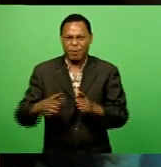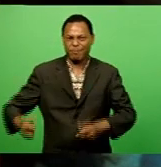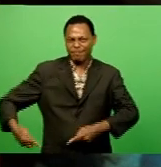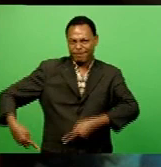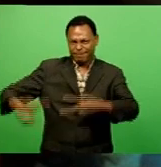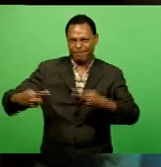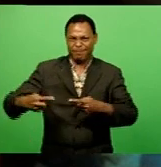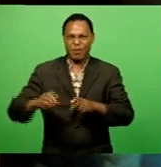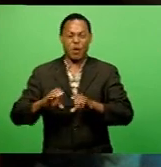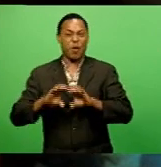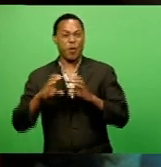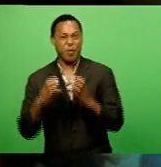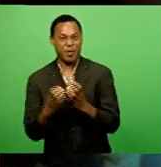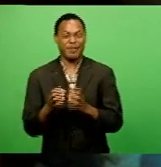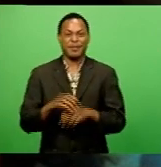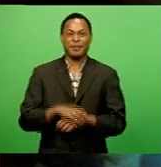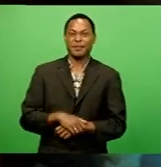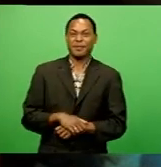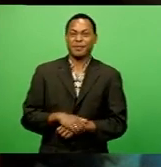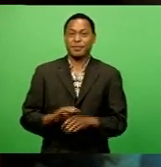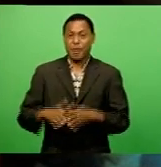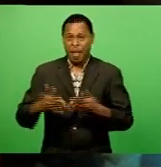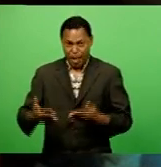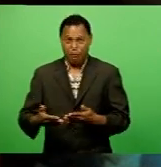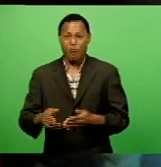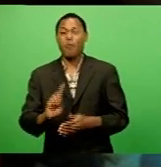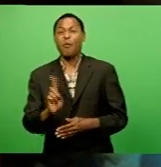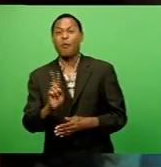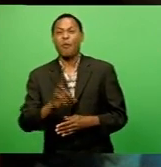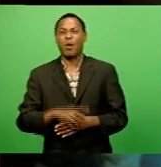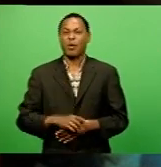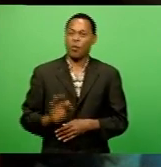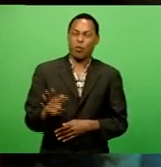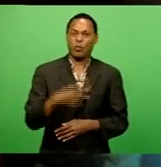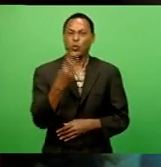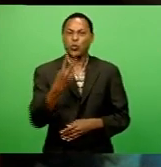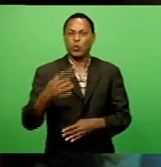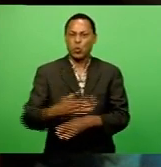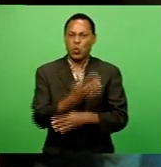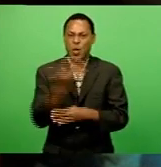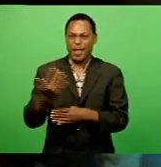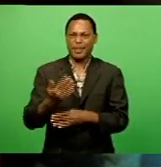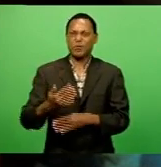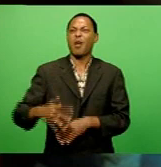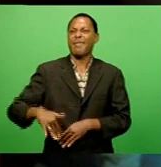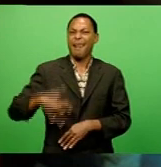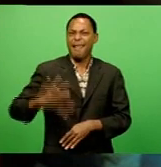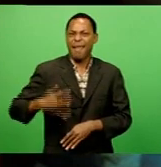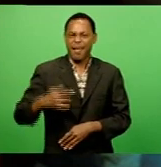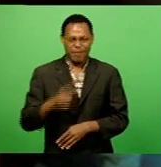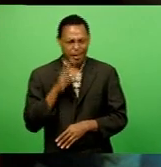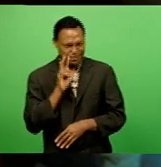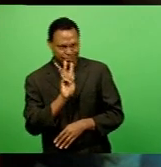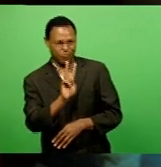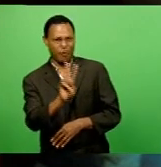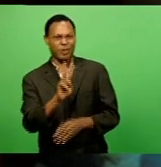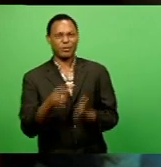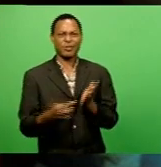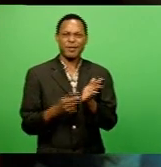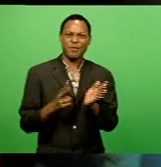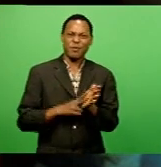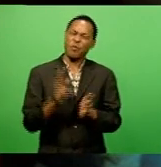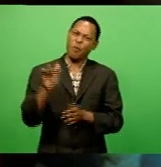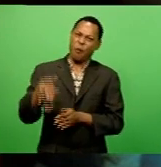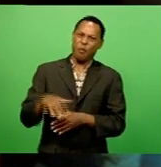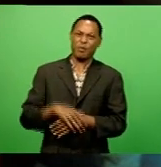Committee. This means local and overseas fans can enjoy the 2 days of action live from the comfort of their homes. The tournament will be held